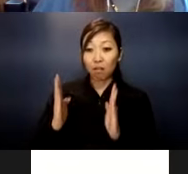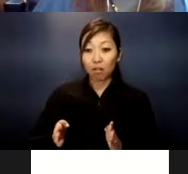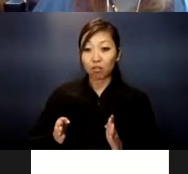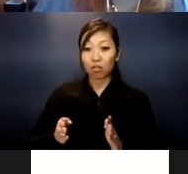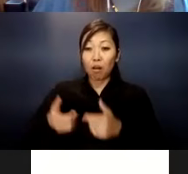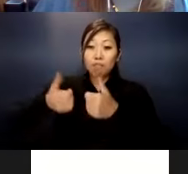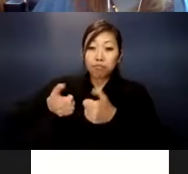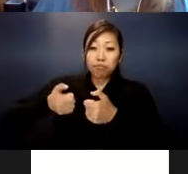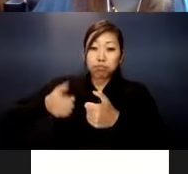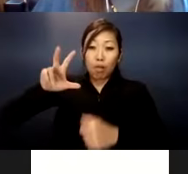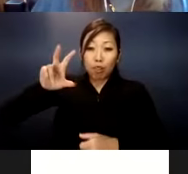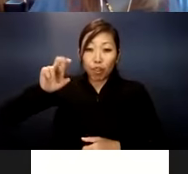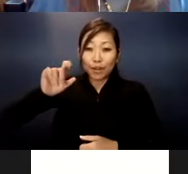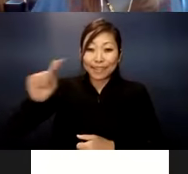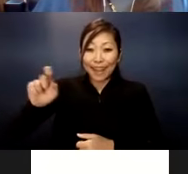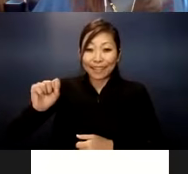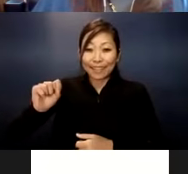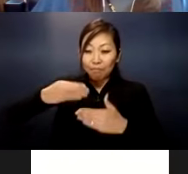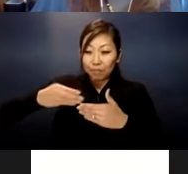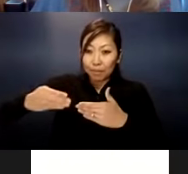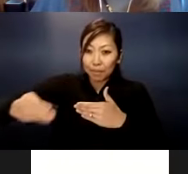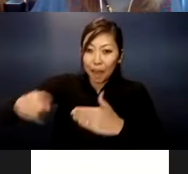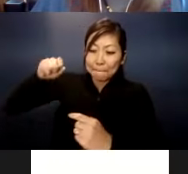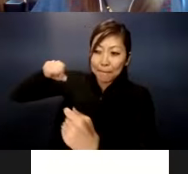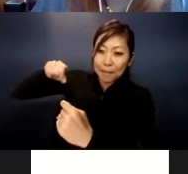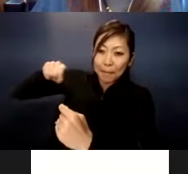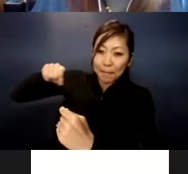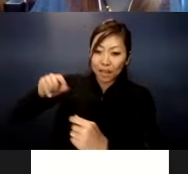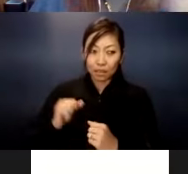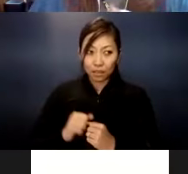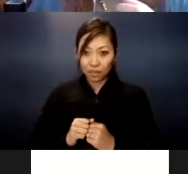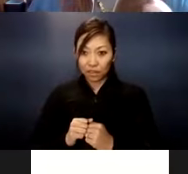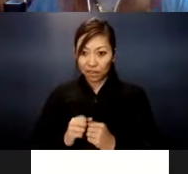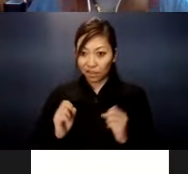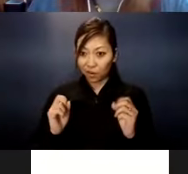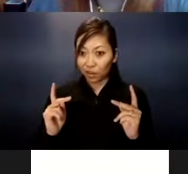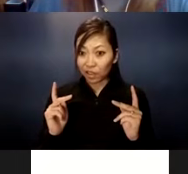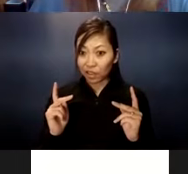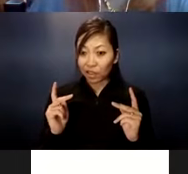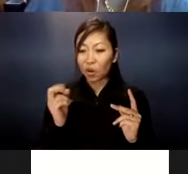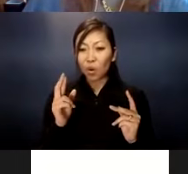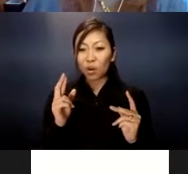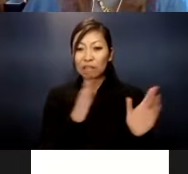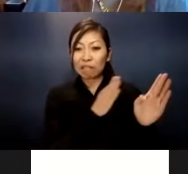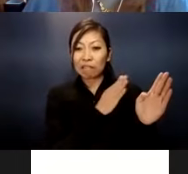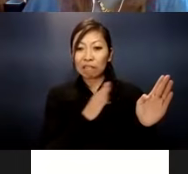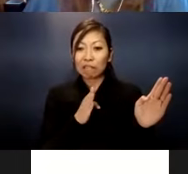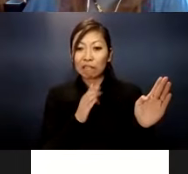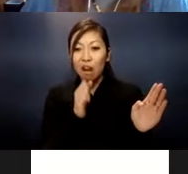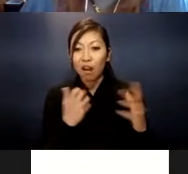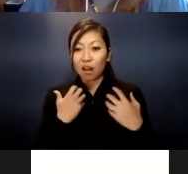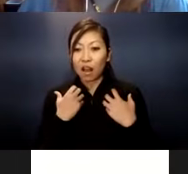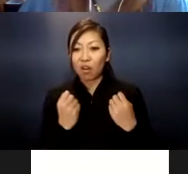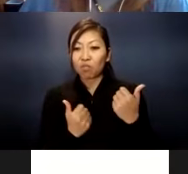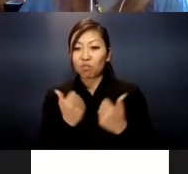30 text messages in a row? Is that okay for them? Or is that unhealthy? If